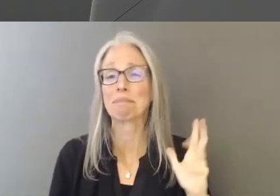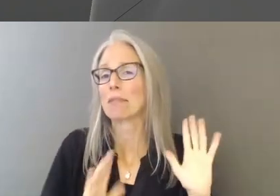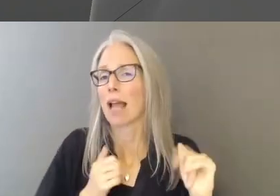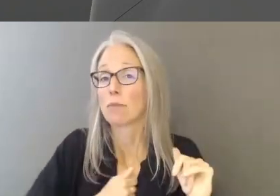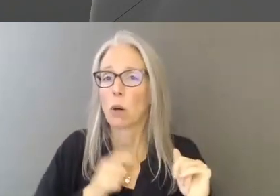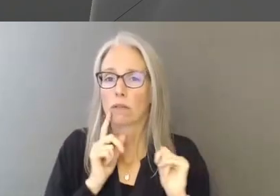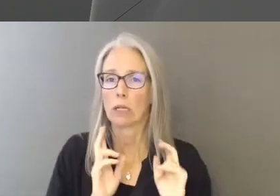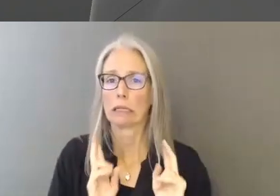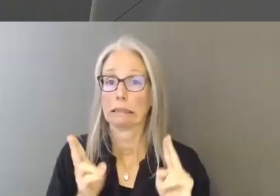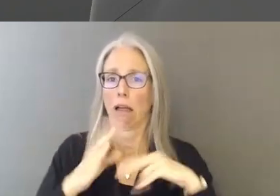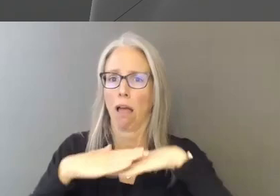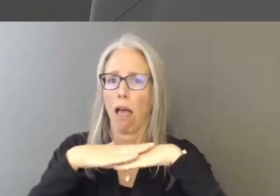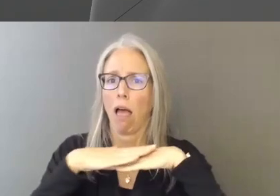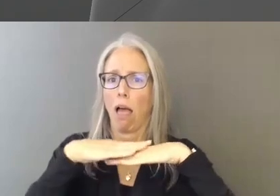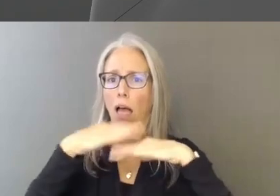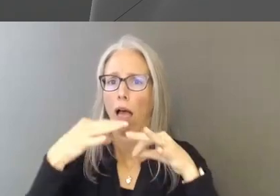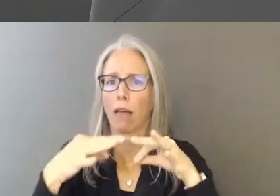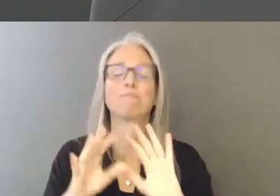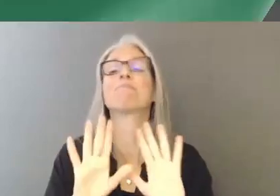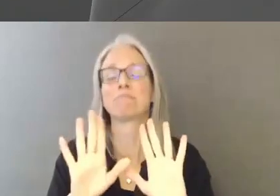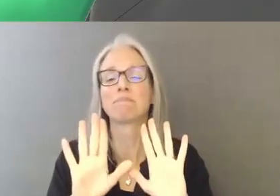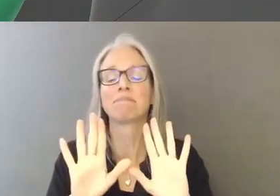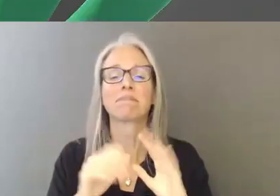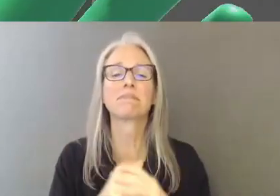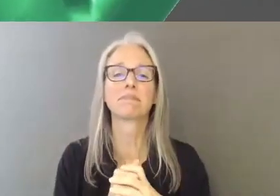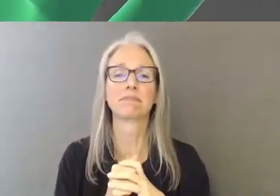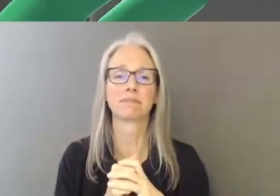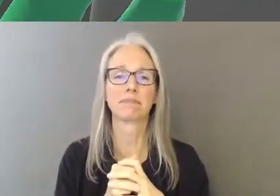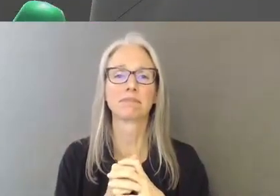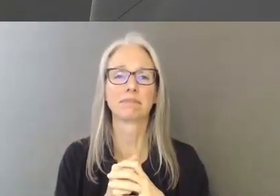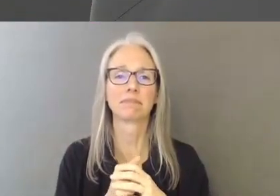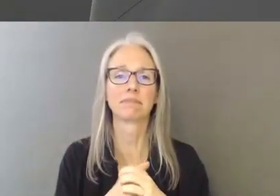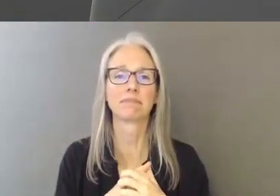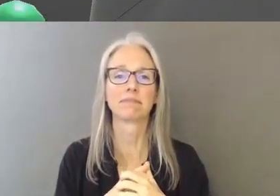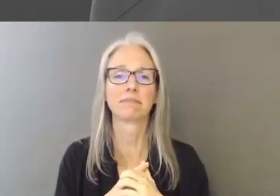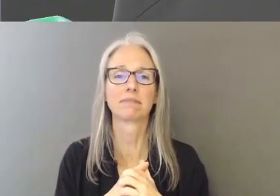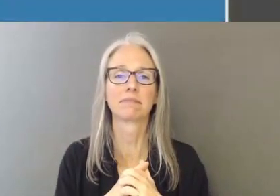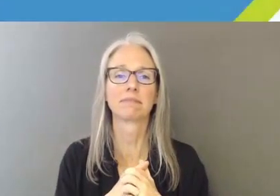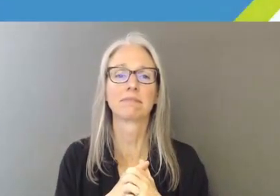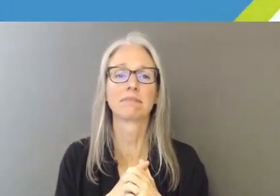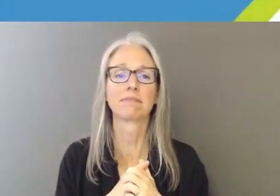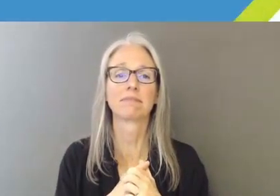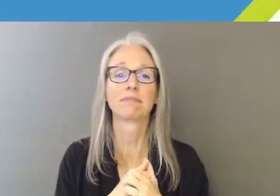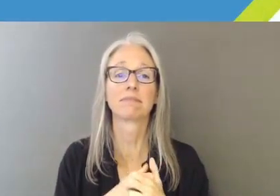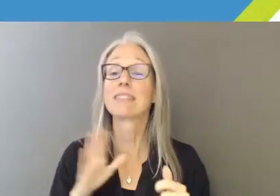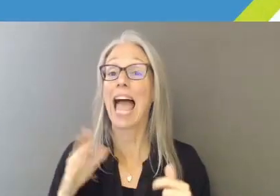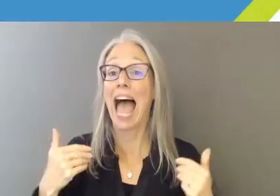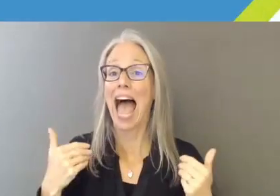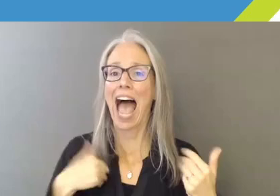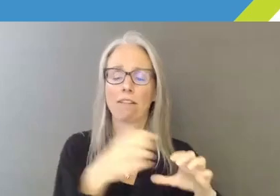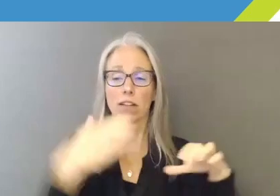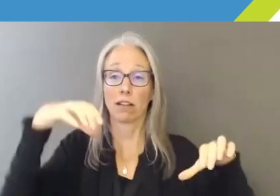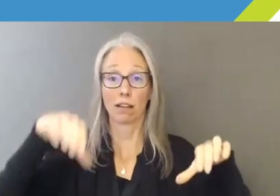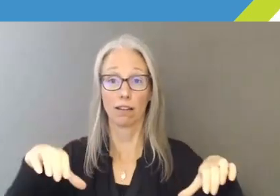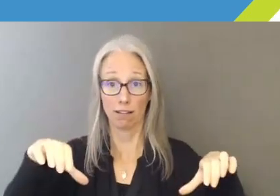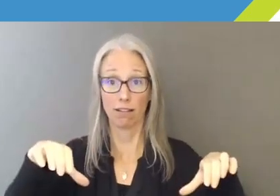of experience, but I do have a section open right next to the gift shop. I have 2 seats open, and